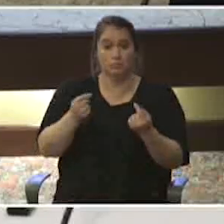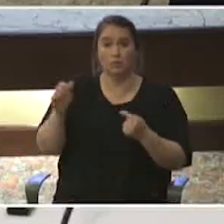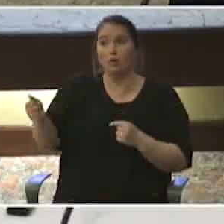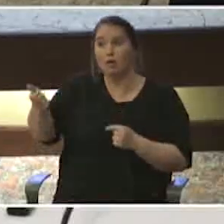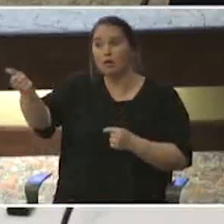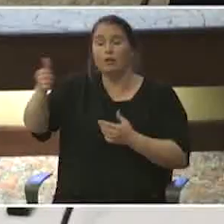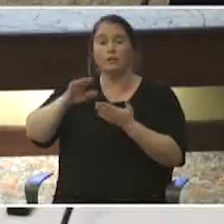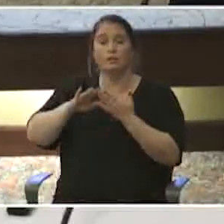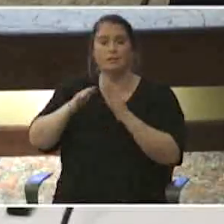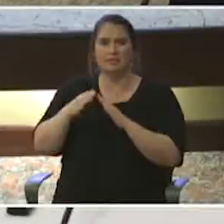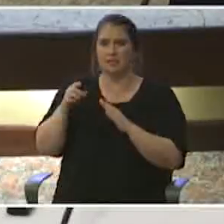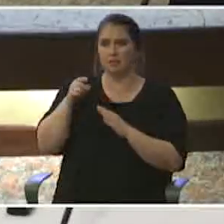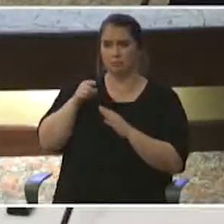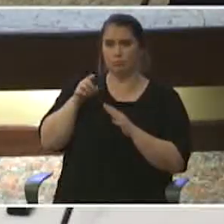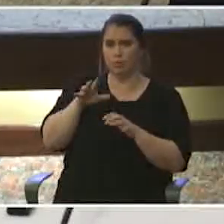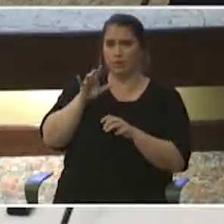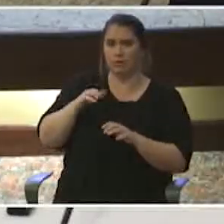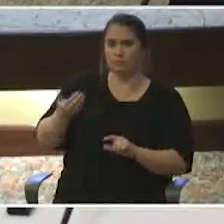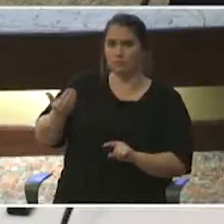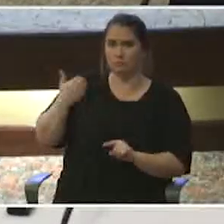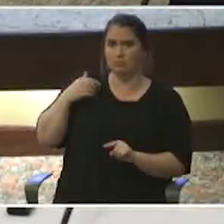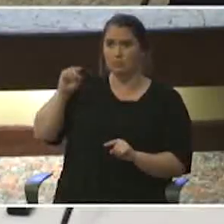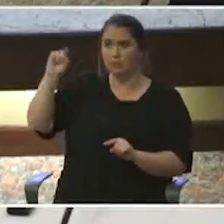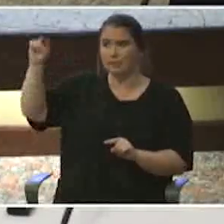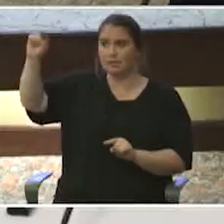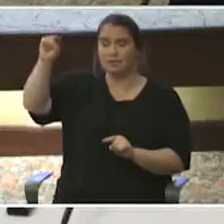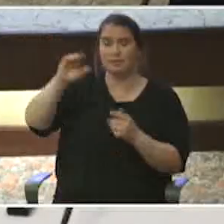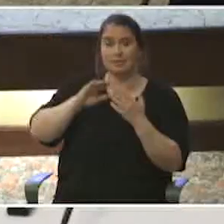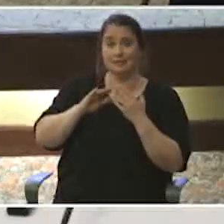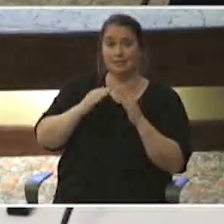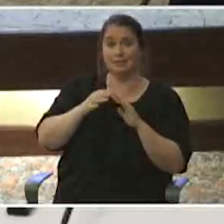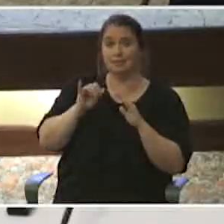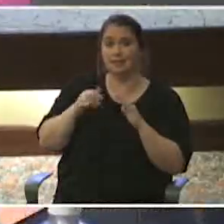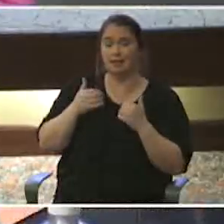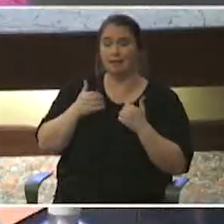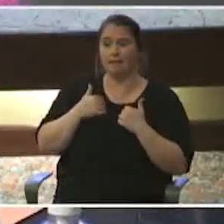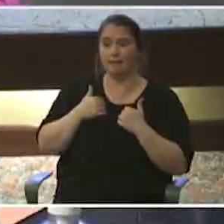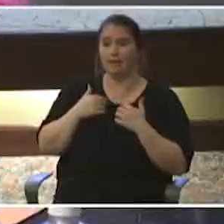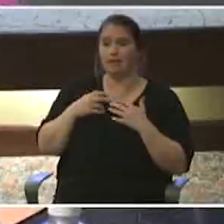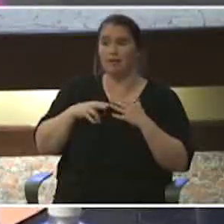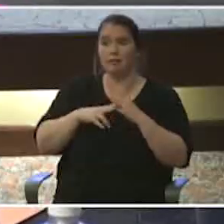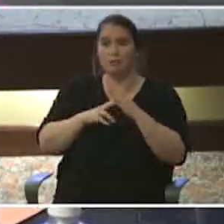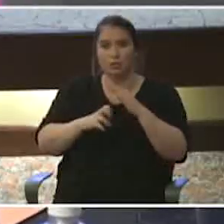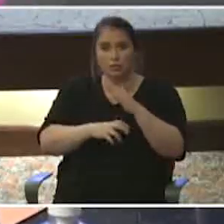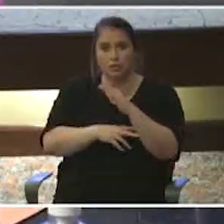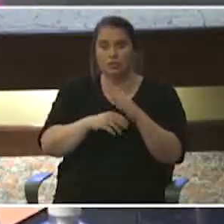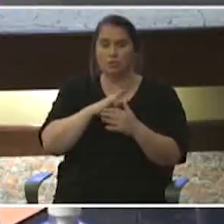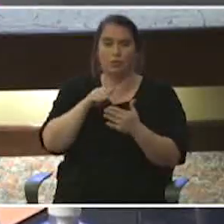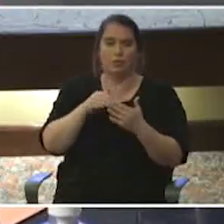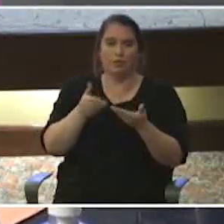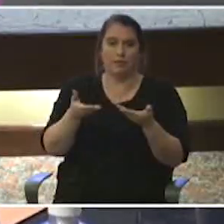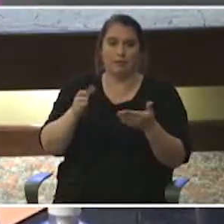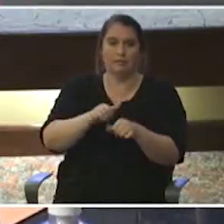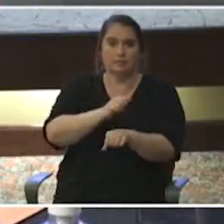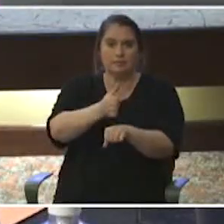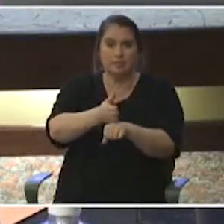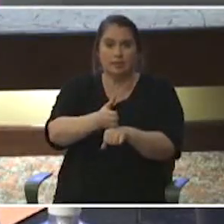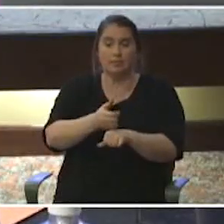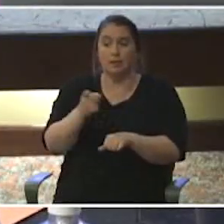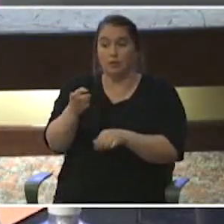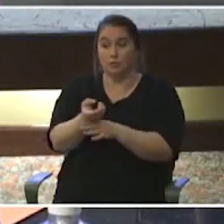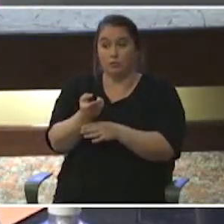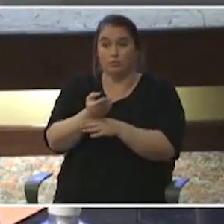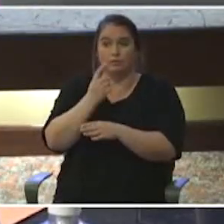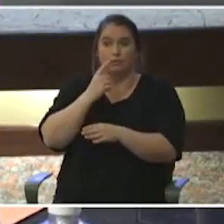I mean, y'all did all that, and we appreciate that. The cities who've had, bridges and all the things, and seeing what they use just to make